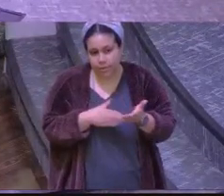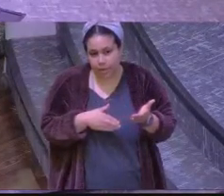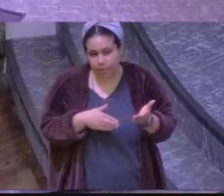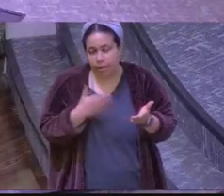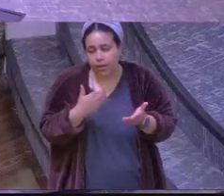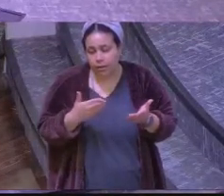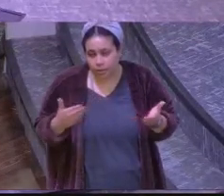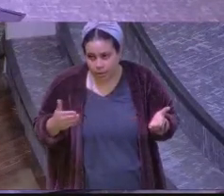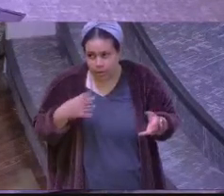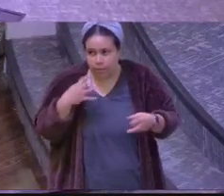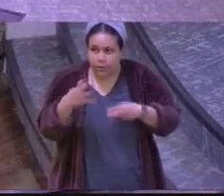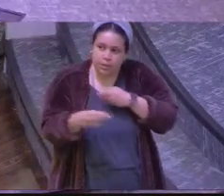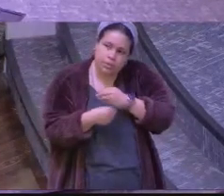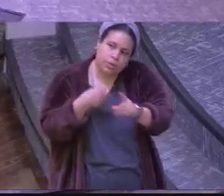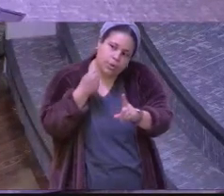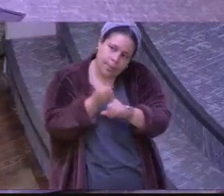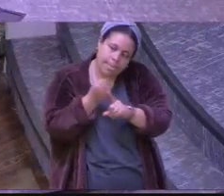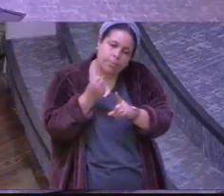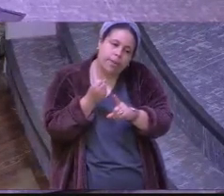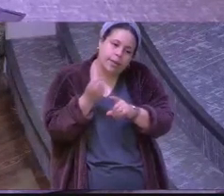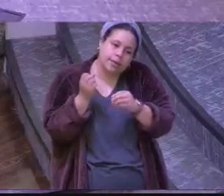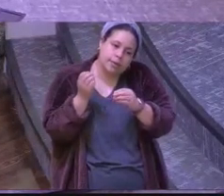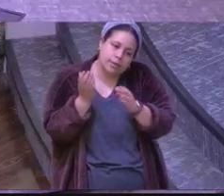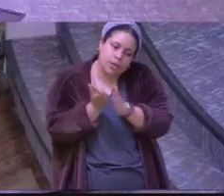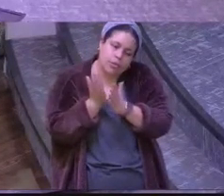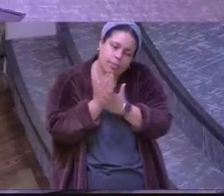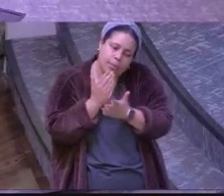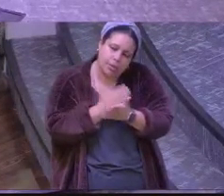additional impact on our budget. But